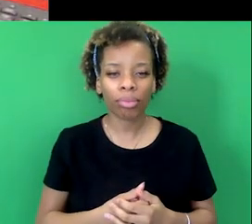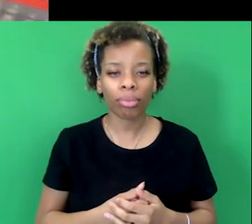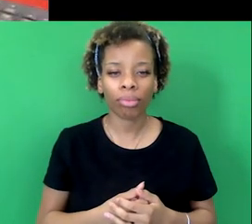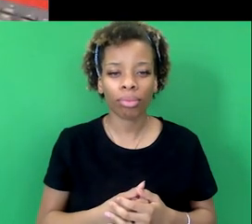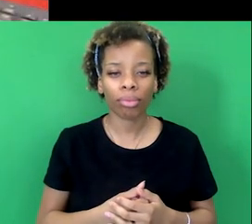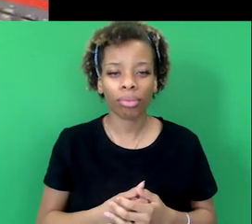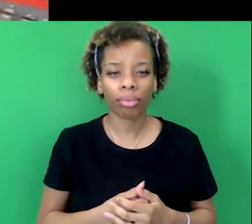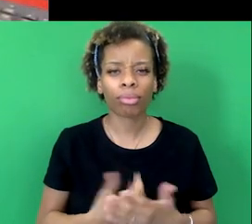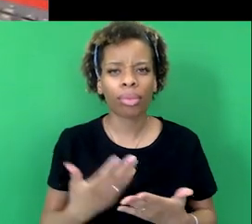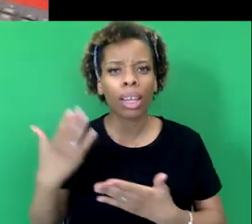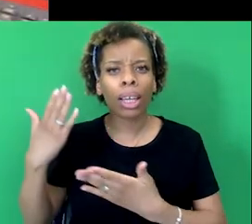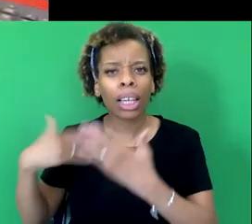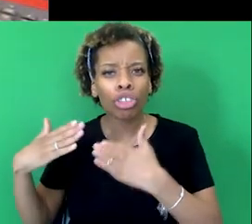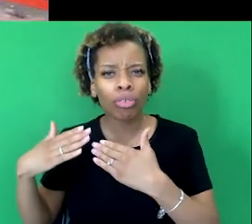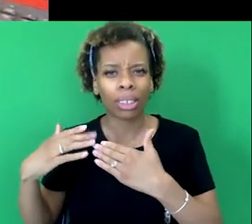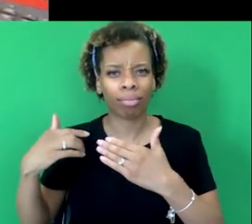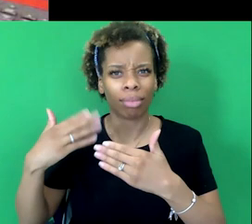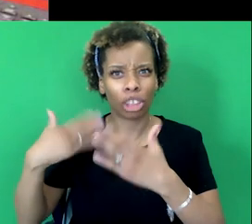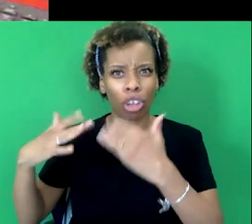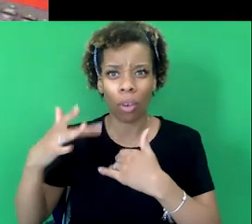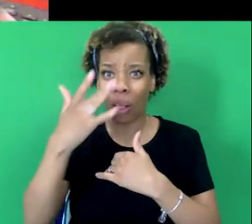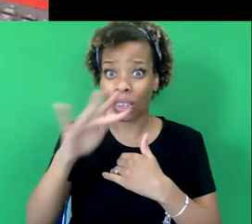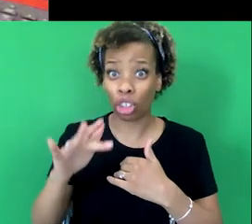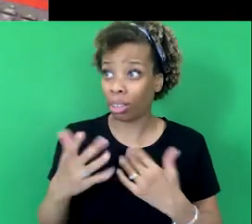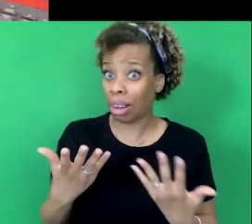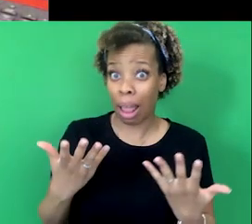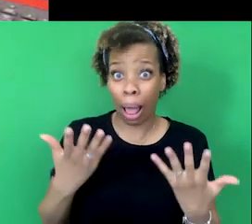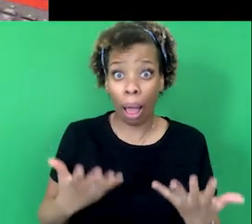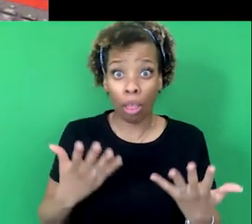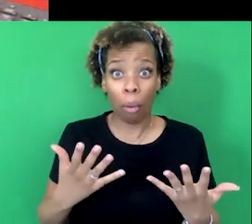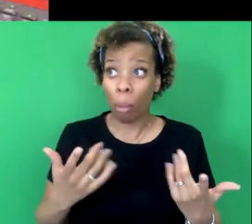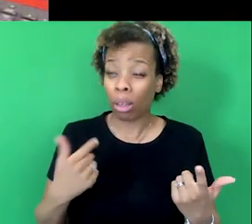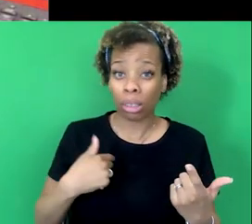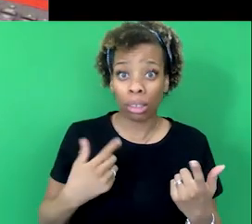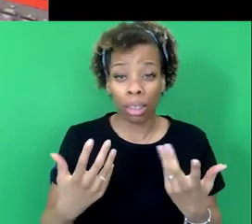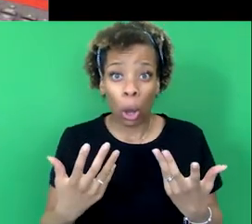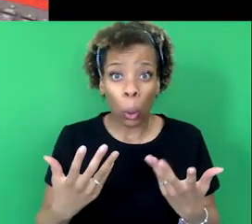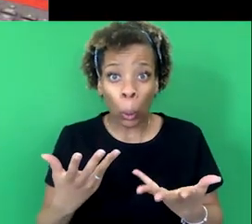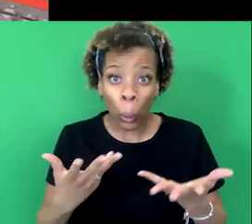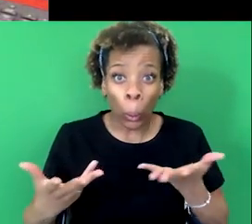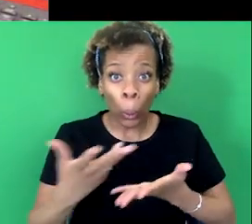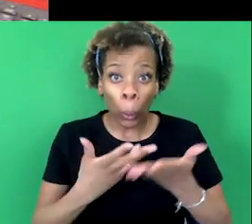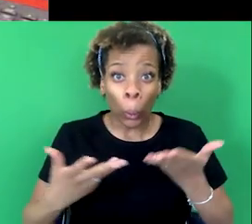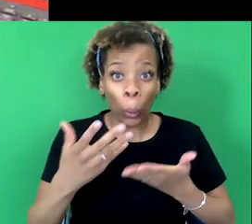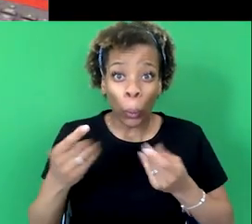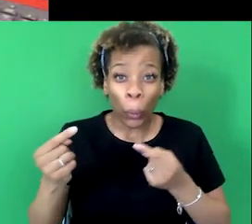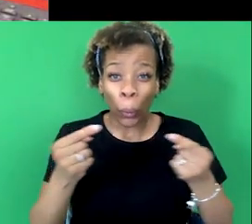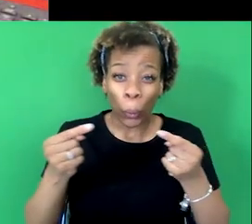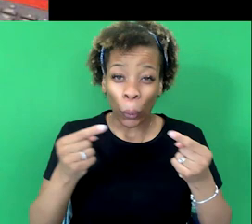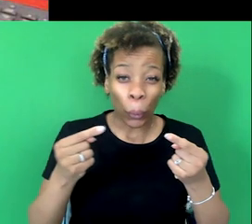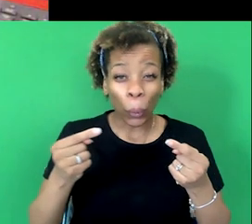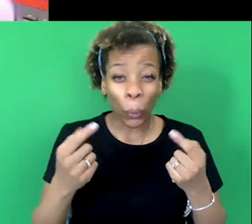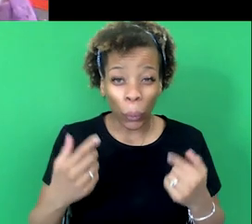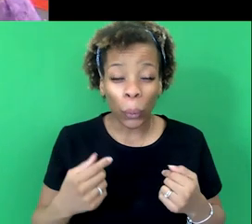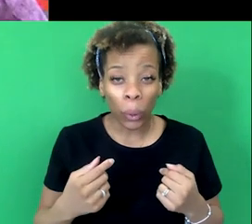and historical fiction, we're in big times right now, you know, these are contentious times, or more so than usual. Mm-hmm.